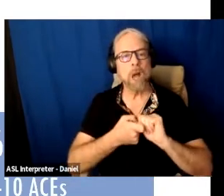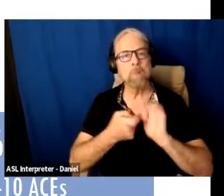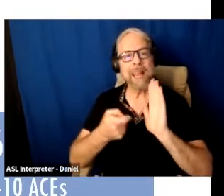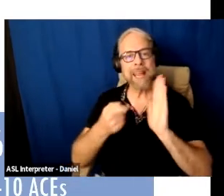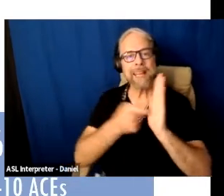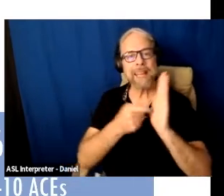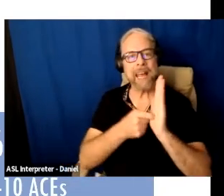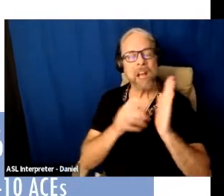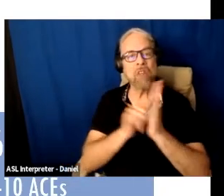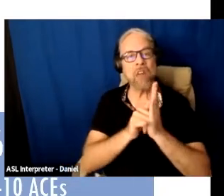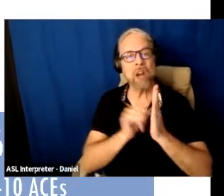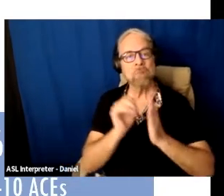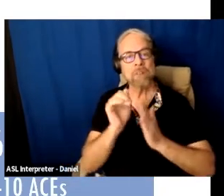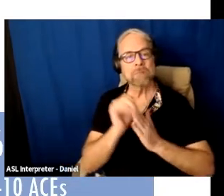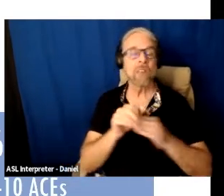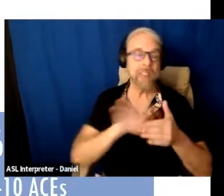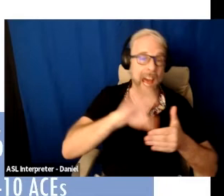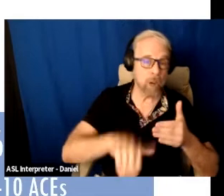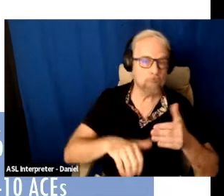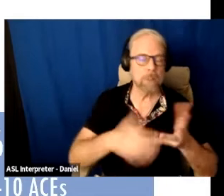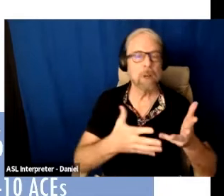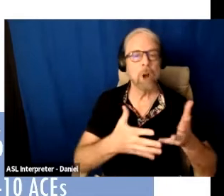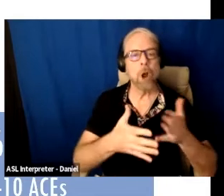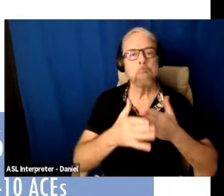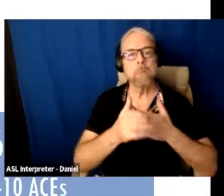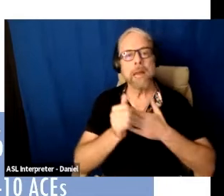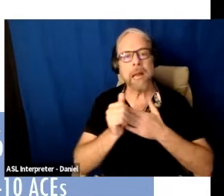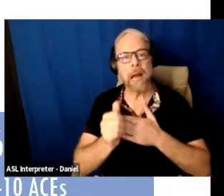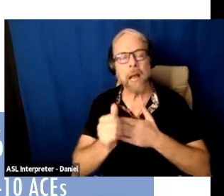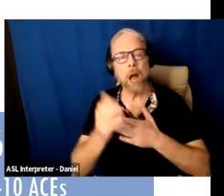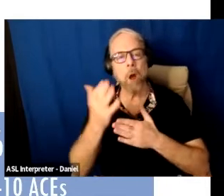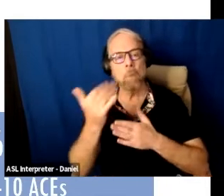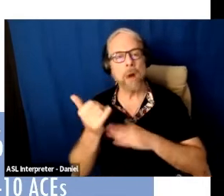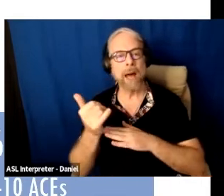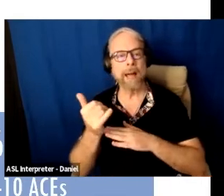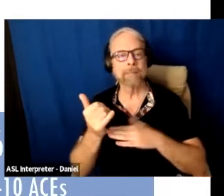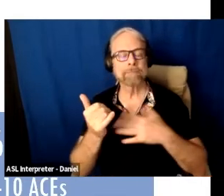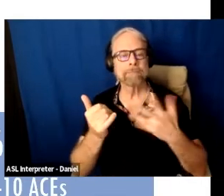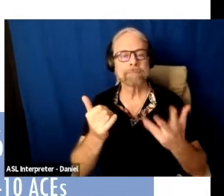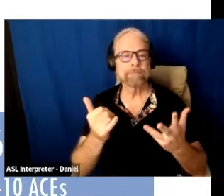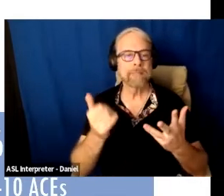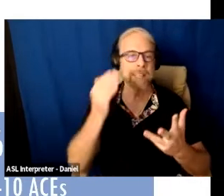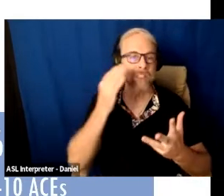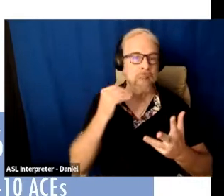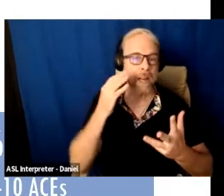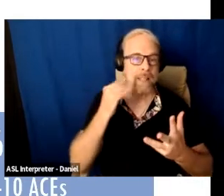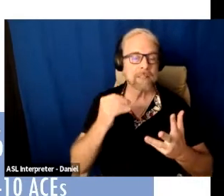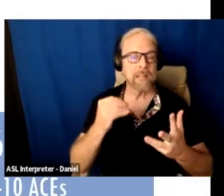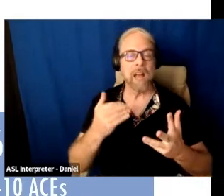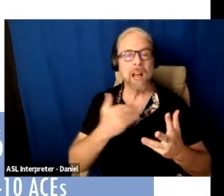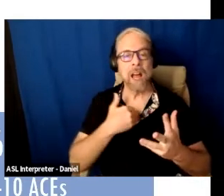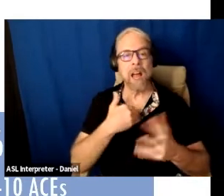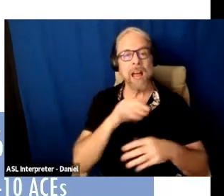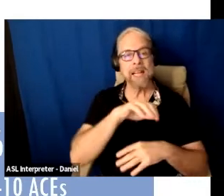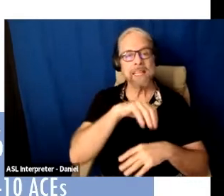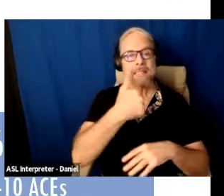driven by, or these outcomes are being driven by, the experience of having these 10